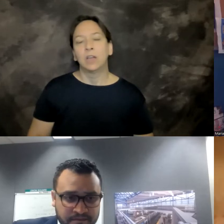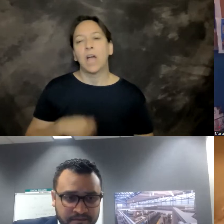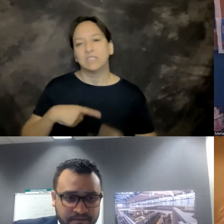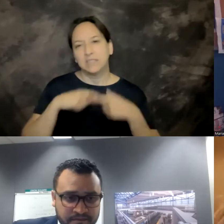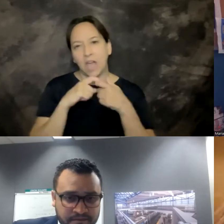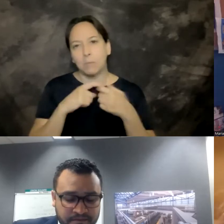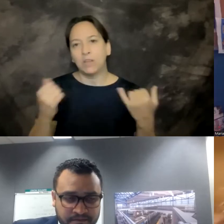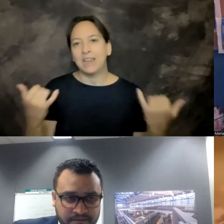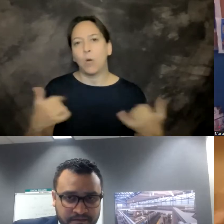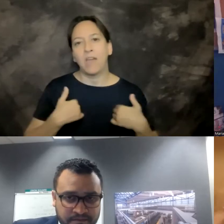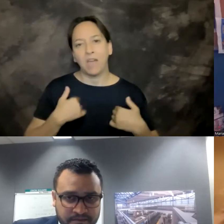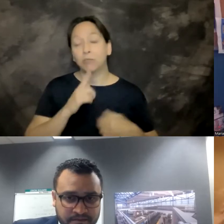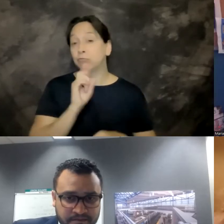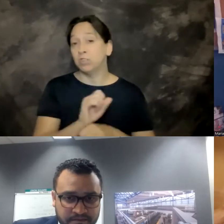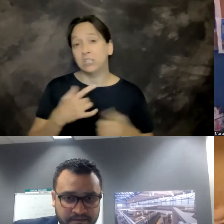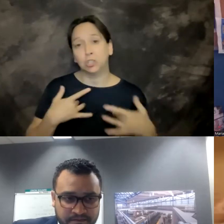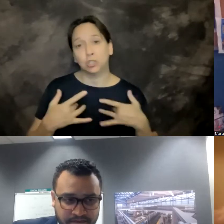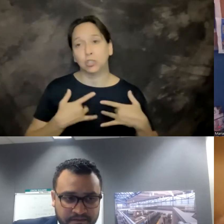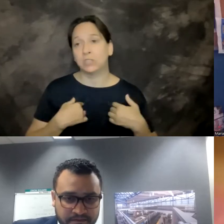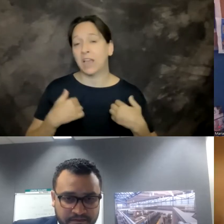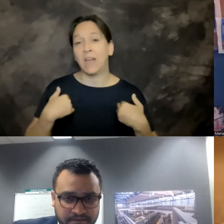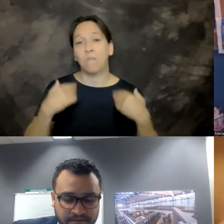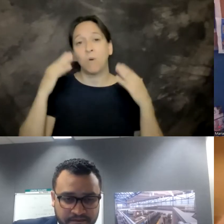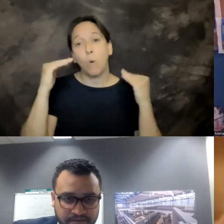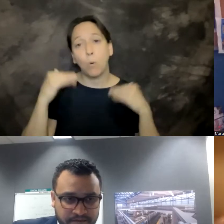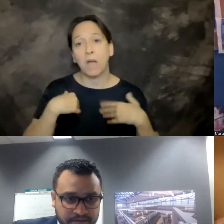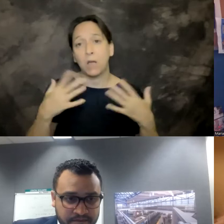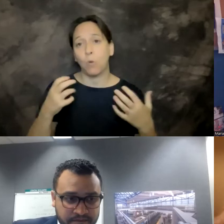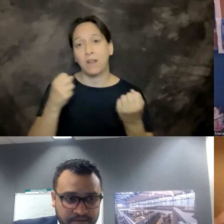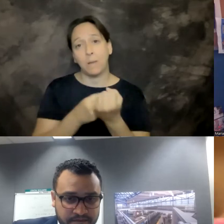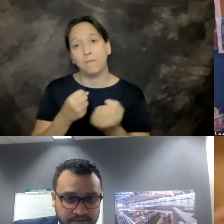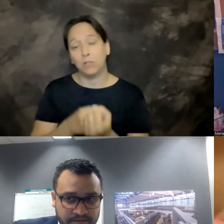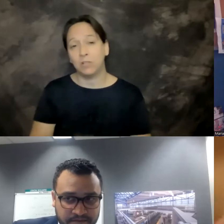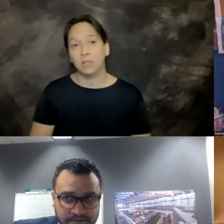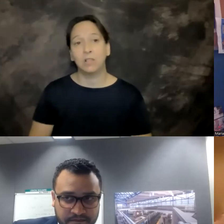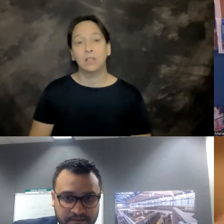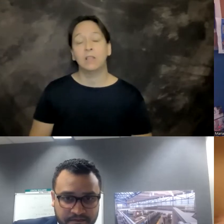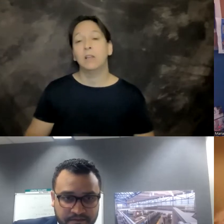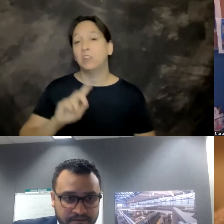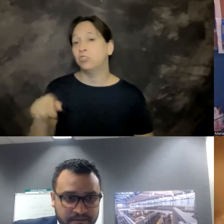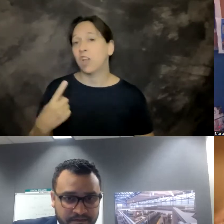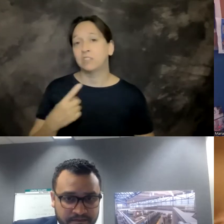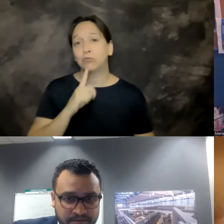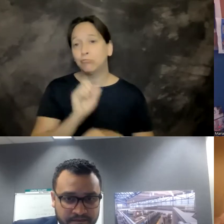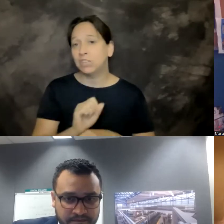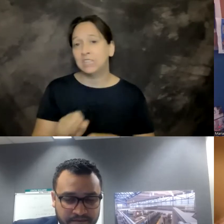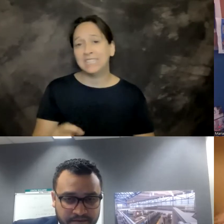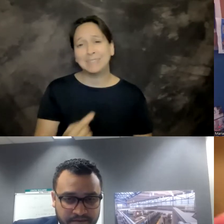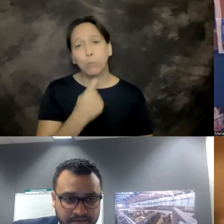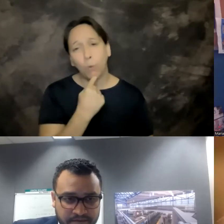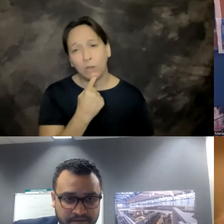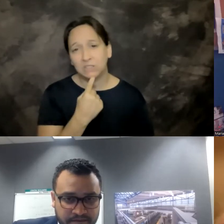real concerns. I have some hope, and I want to be helpful. I just really am so